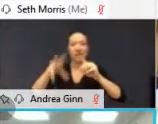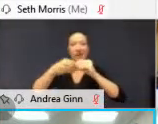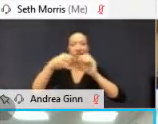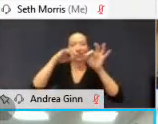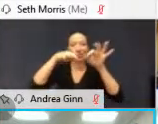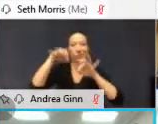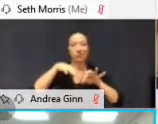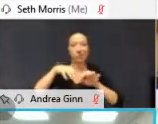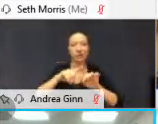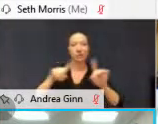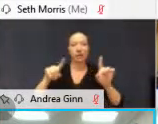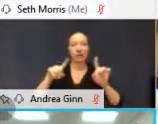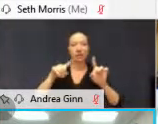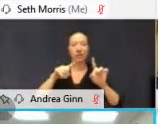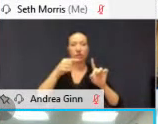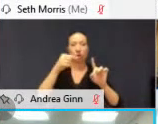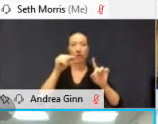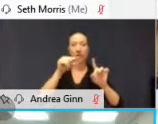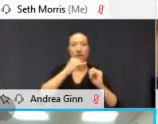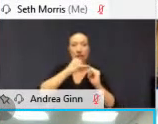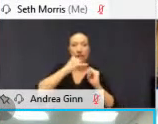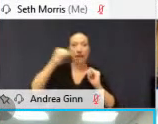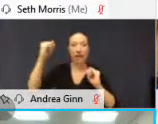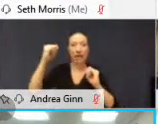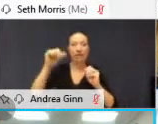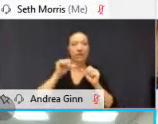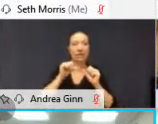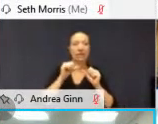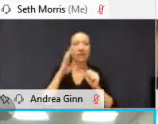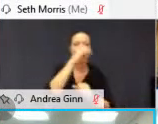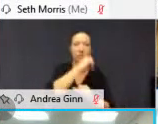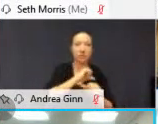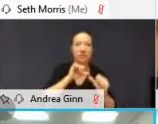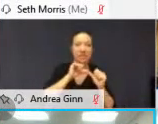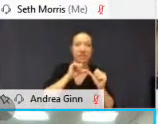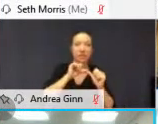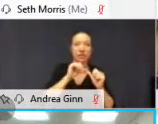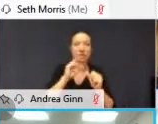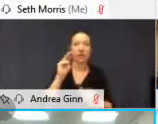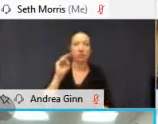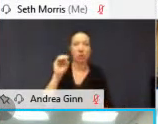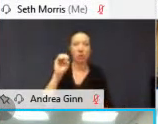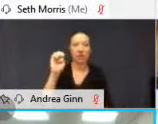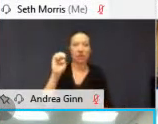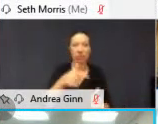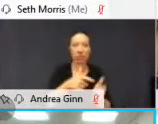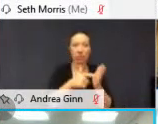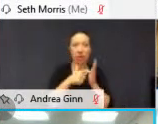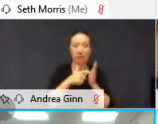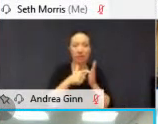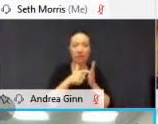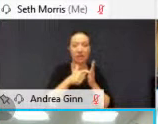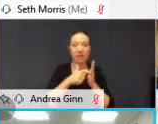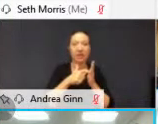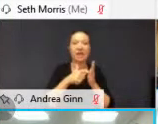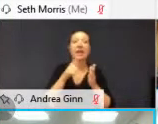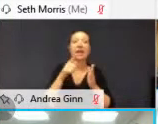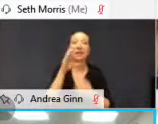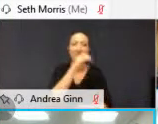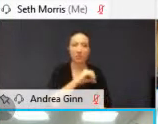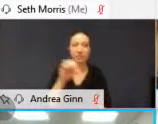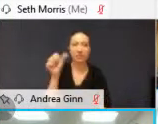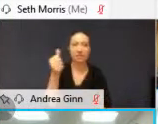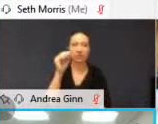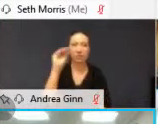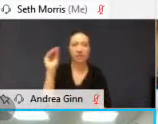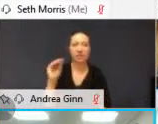line assumes the continued maintenance of effort requirement and also assumes a 10% unemployment rate.